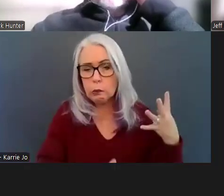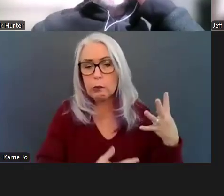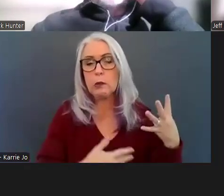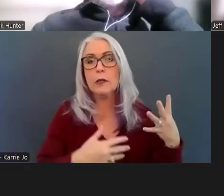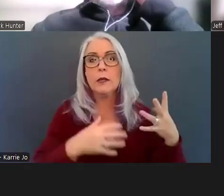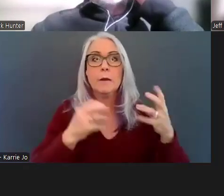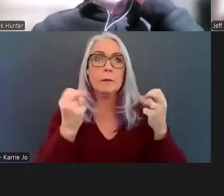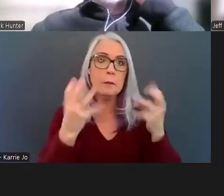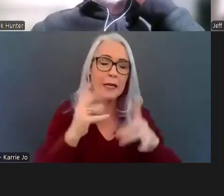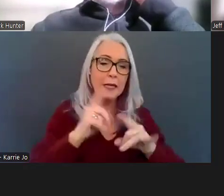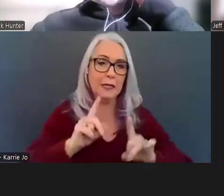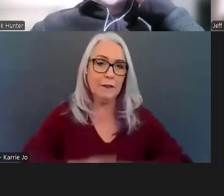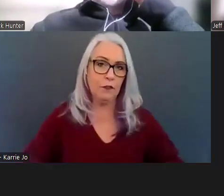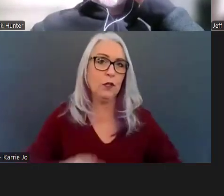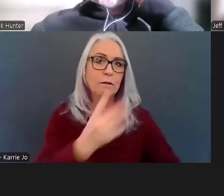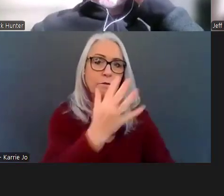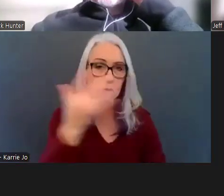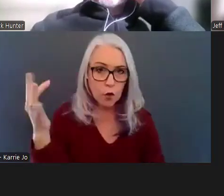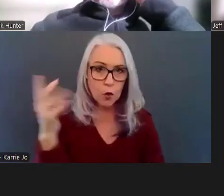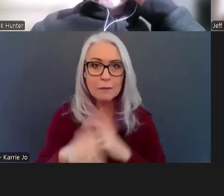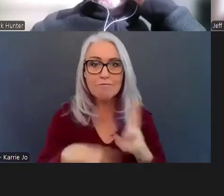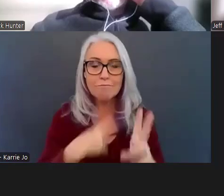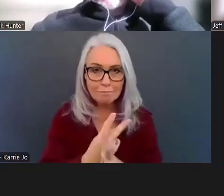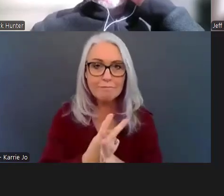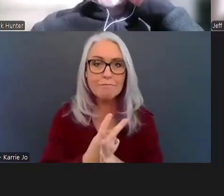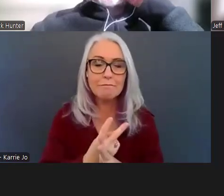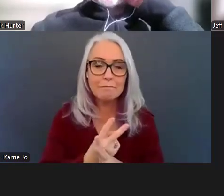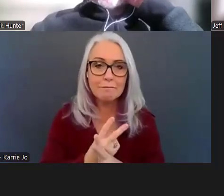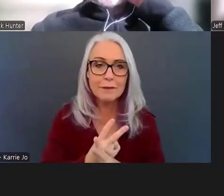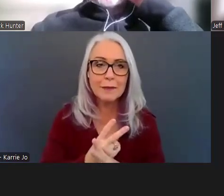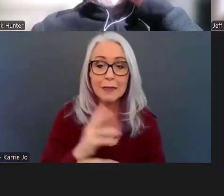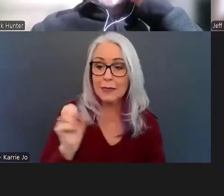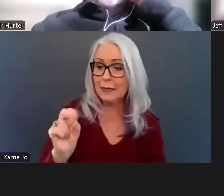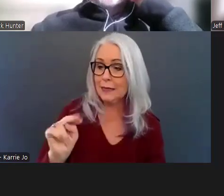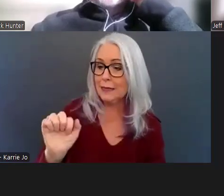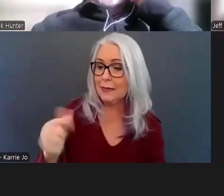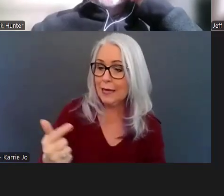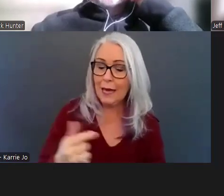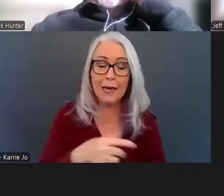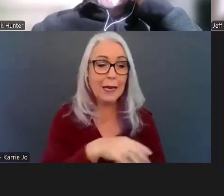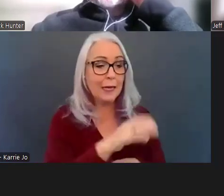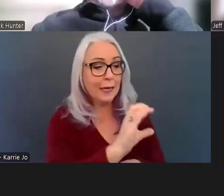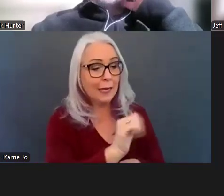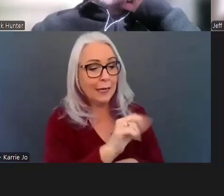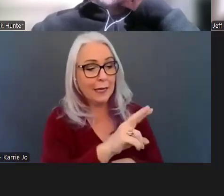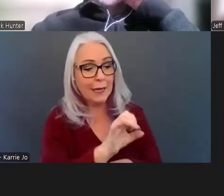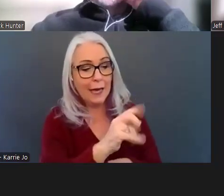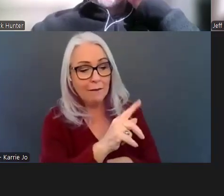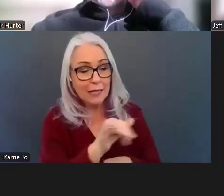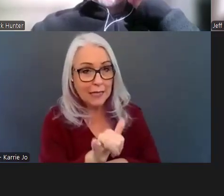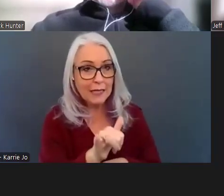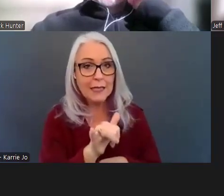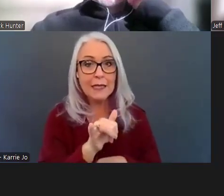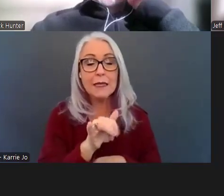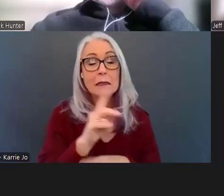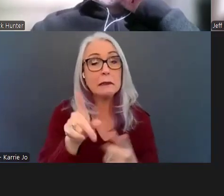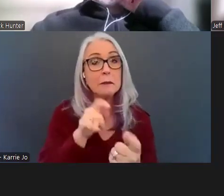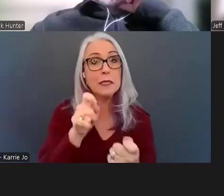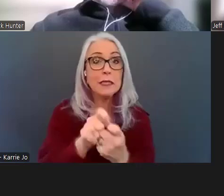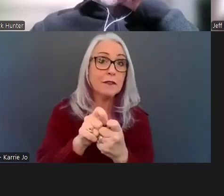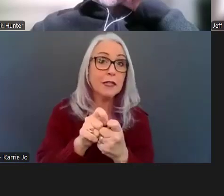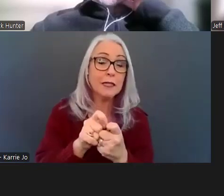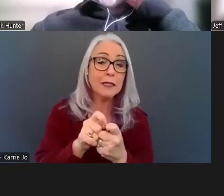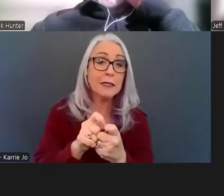forest types about you know, snag and cavities and desired